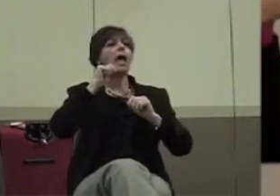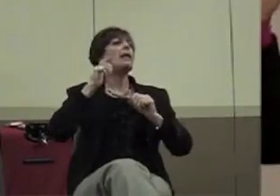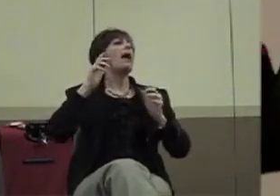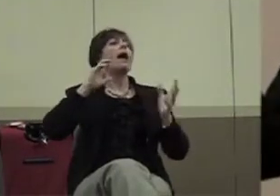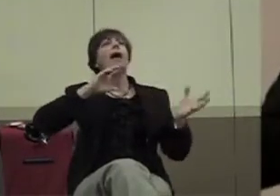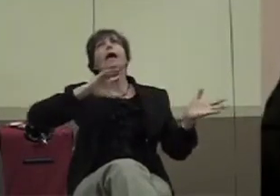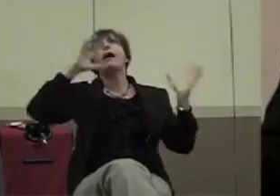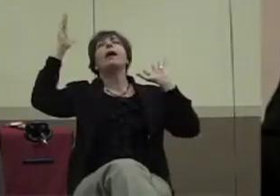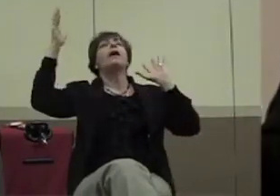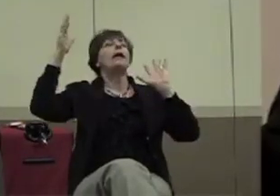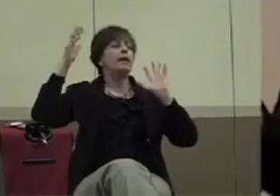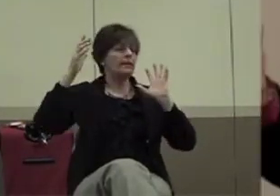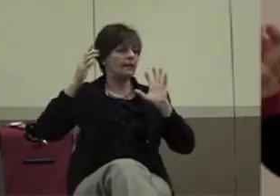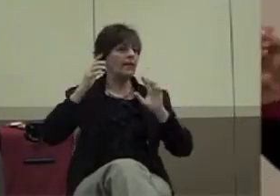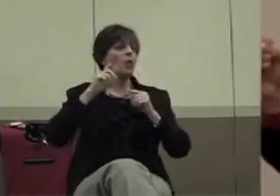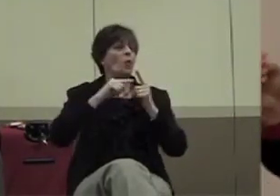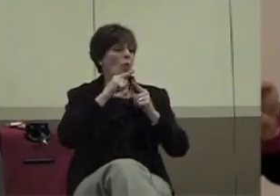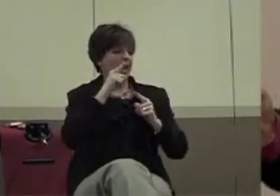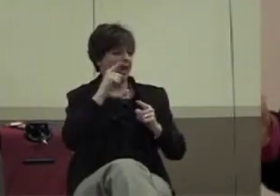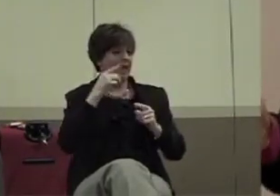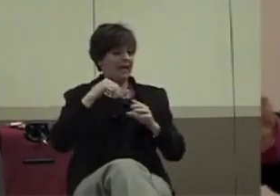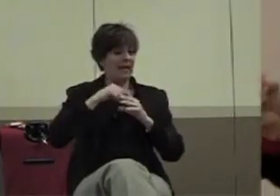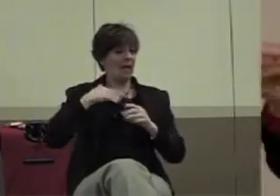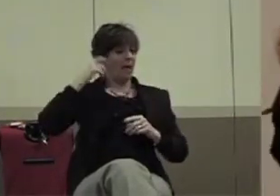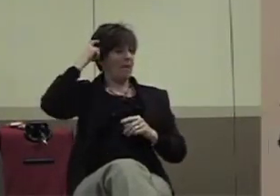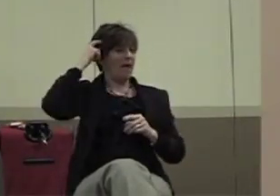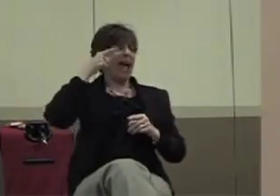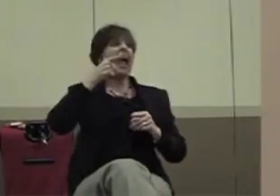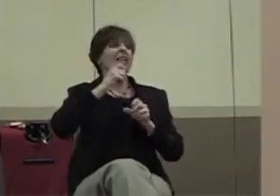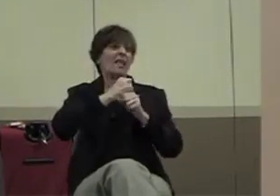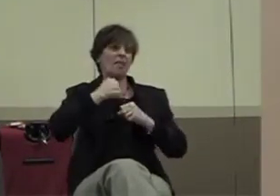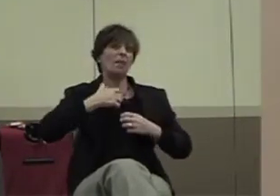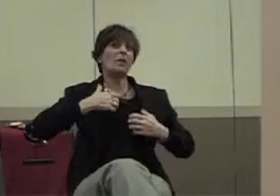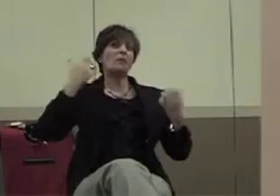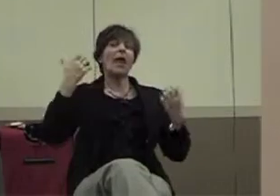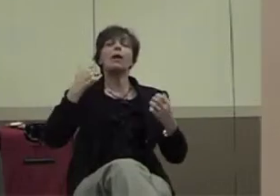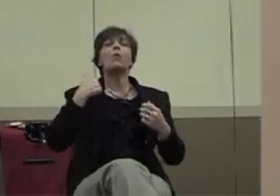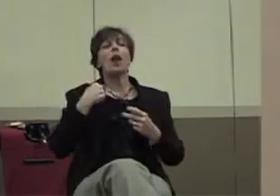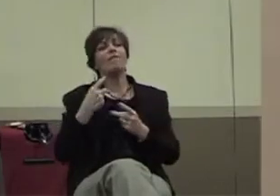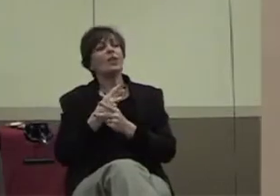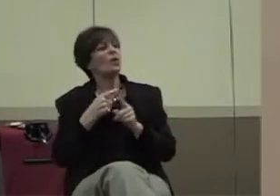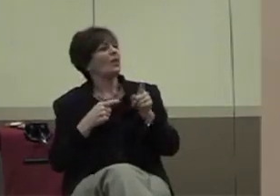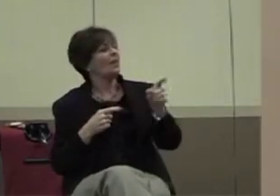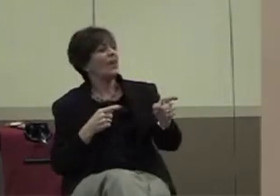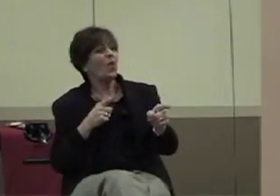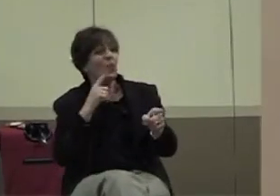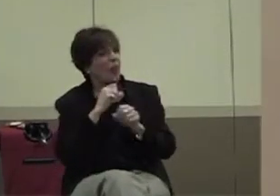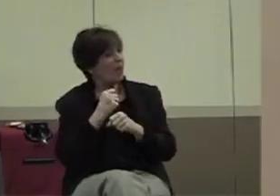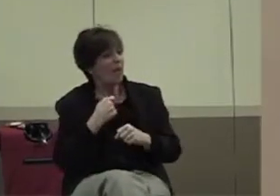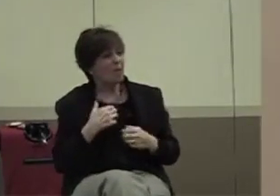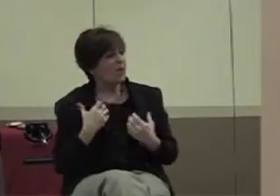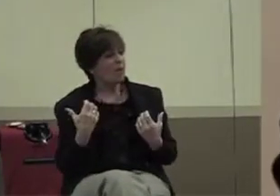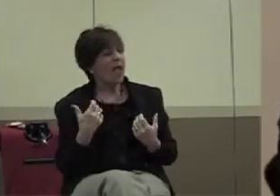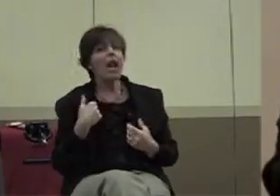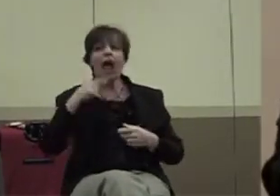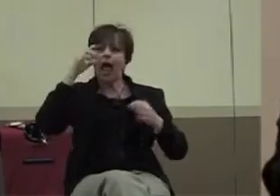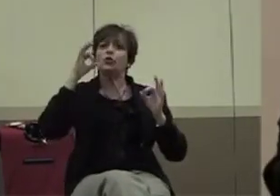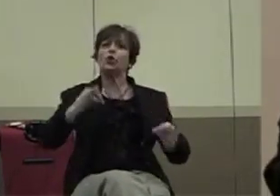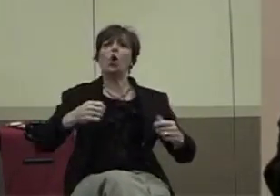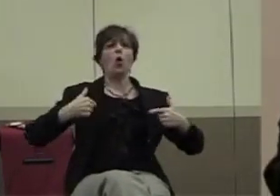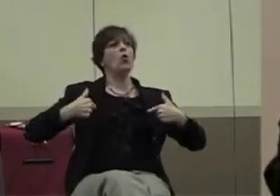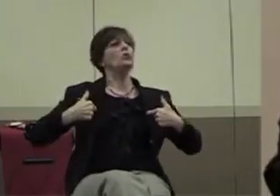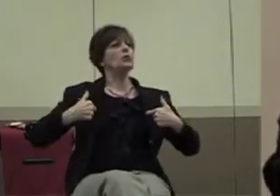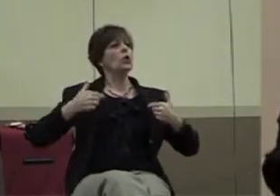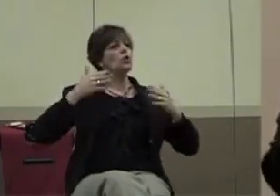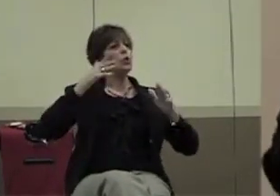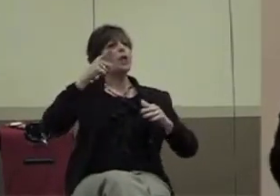mad. In my mind, they made me mad. What I finally figured out is that person didn't really make me mad. I chose to let that person make